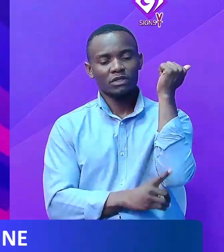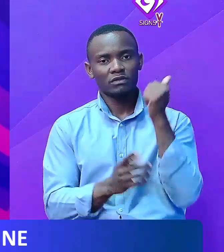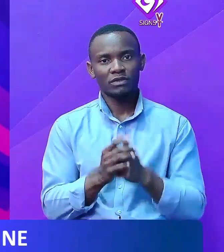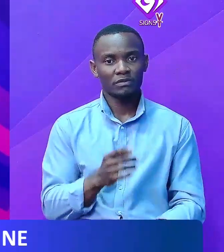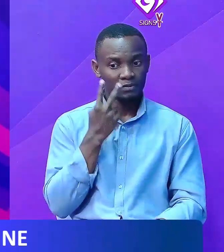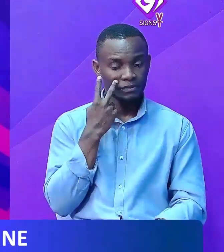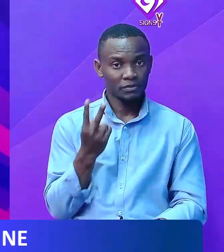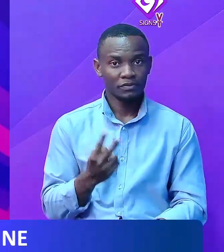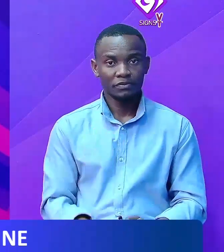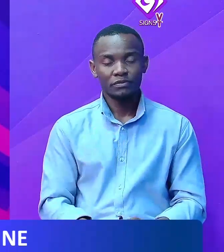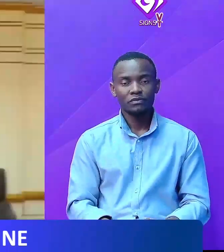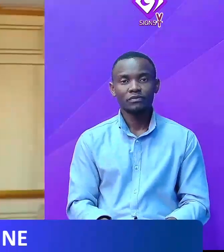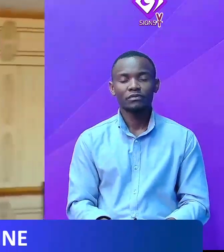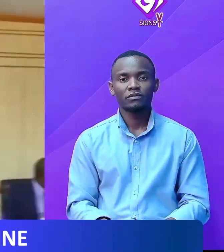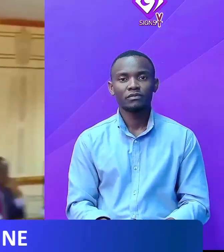to the story.